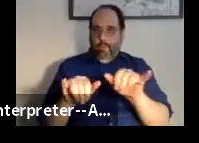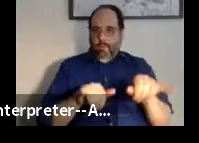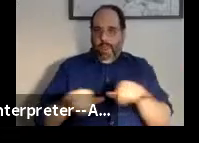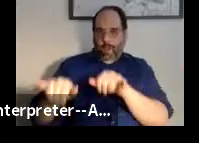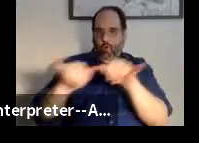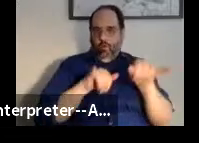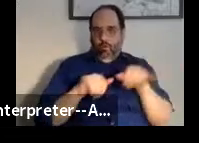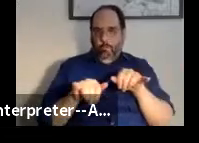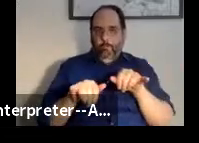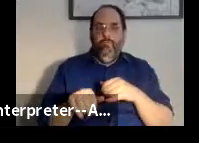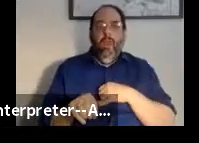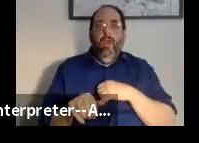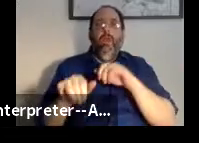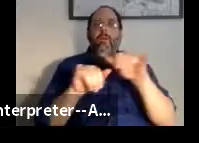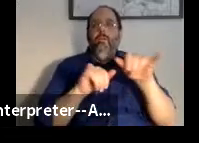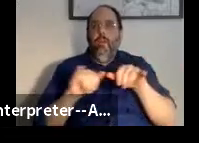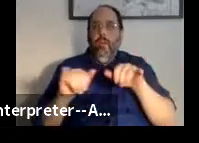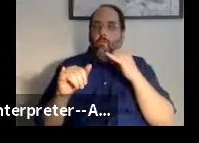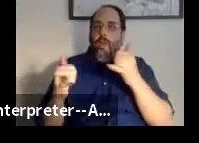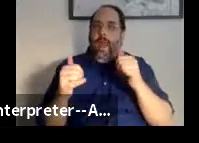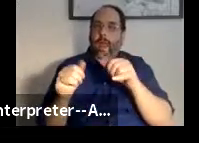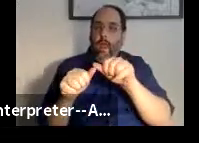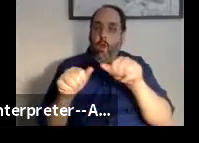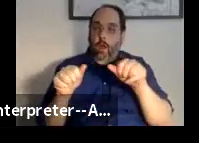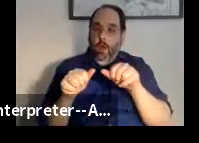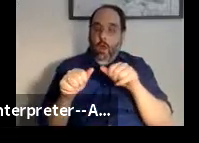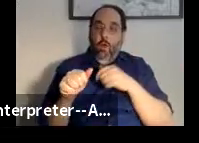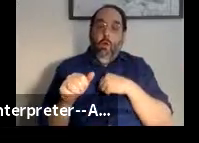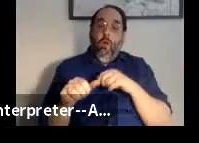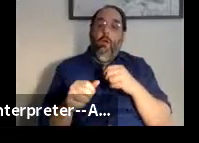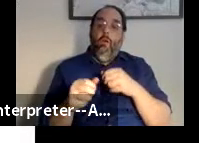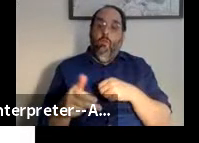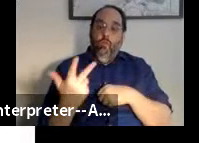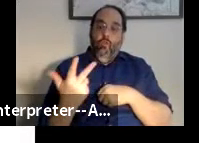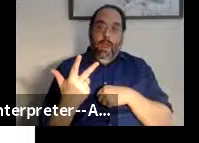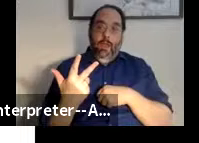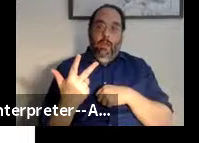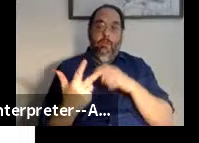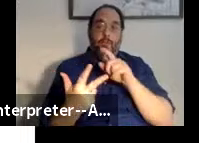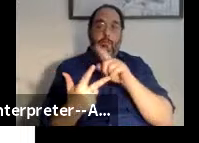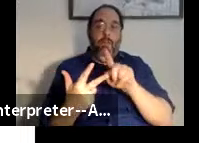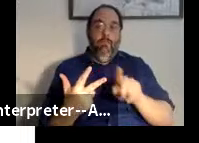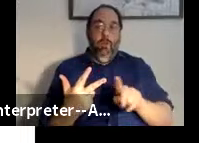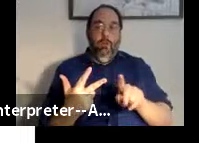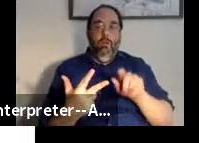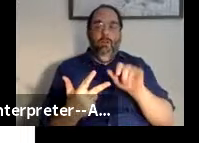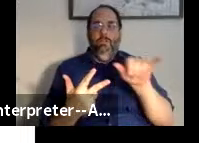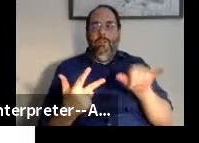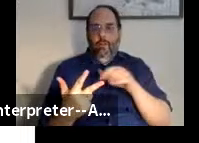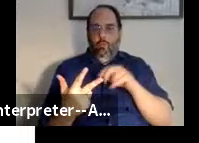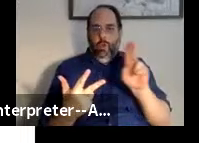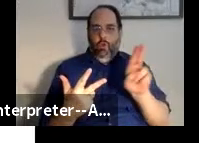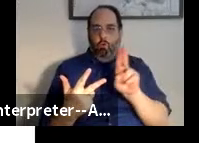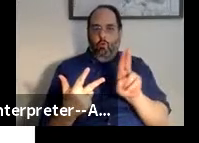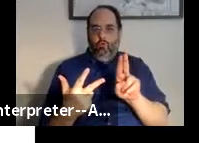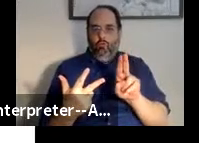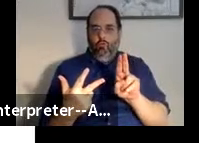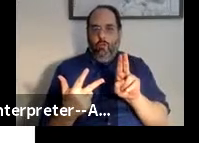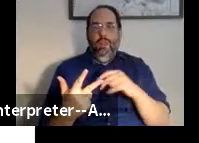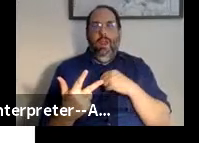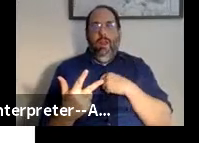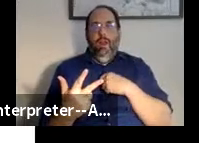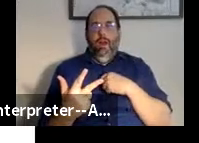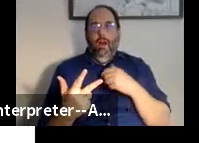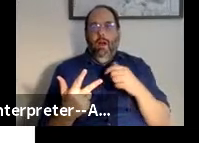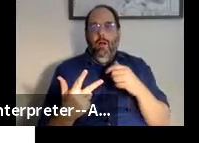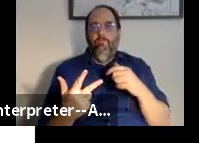And in reference standards for play areas, we reference 3 different standards that are set by